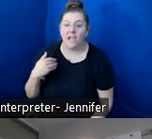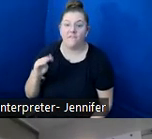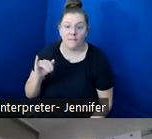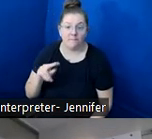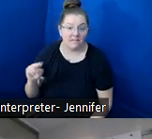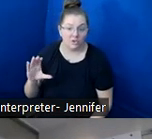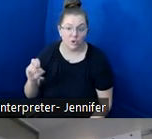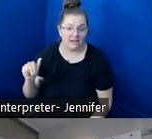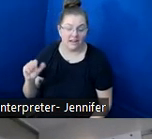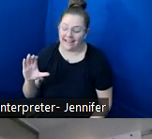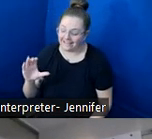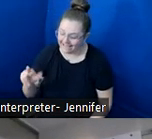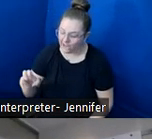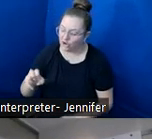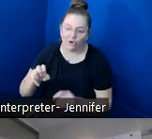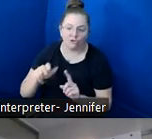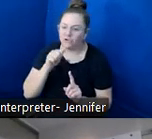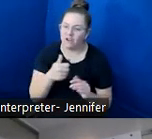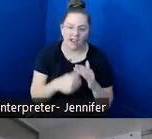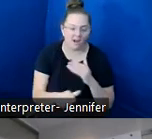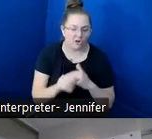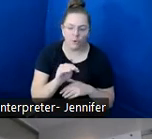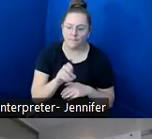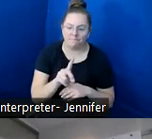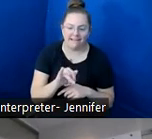you're not on Medicaid medical assistance.